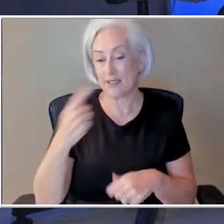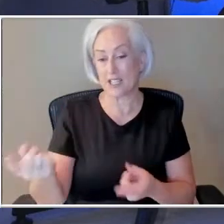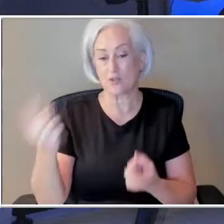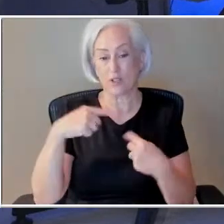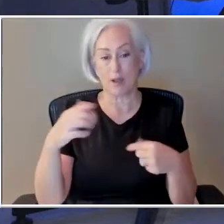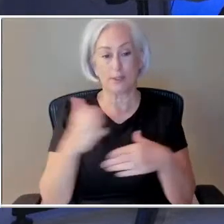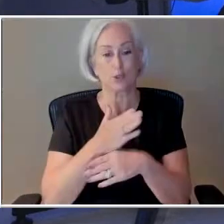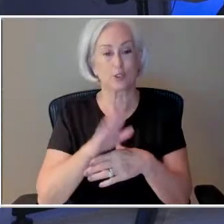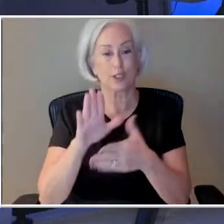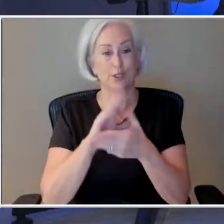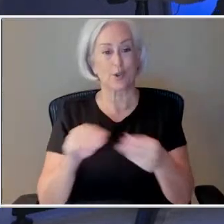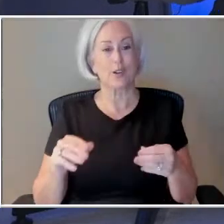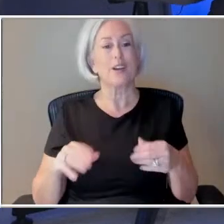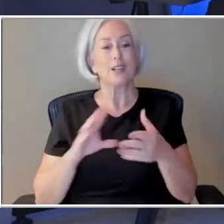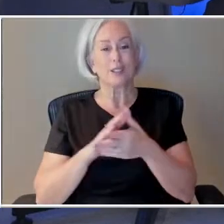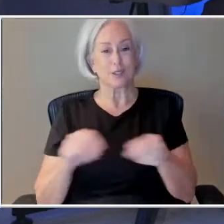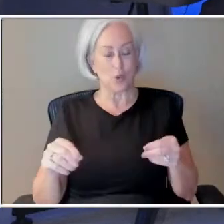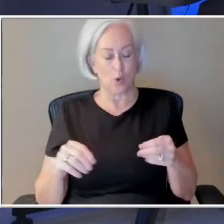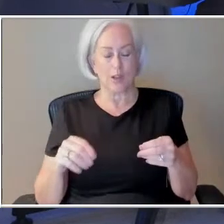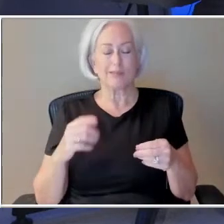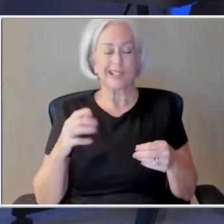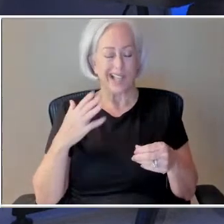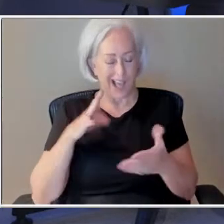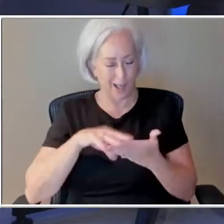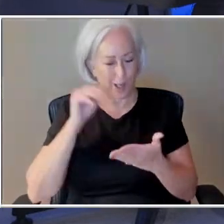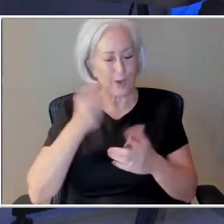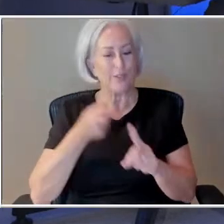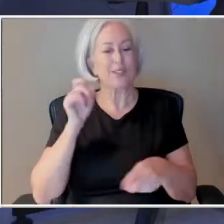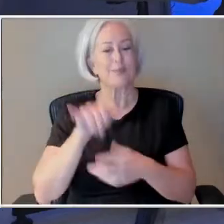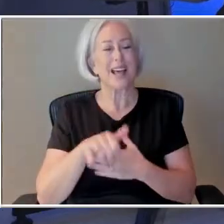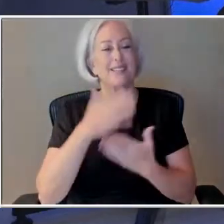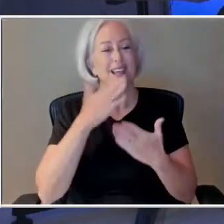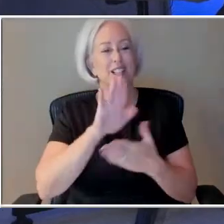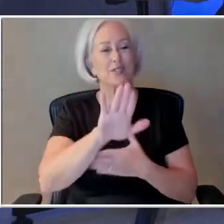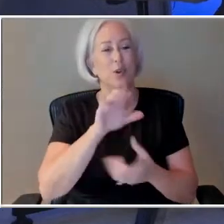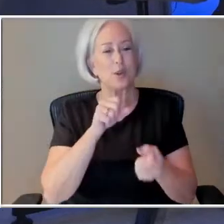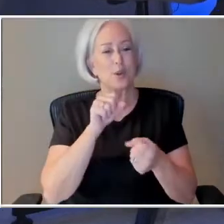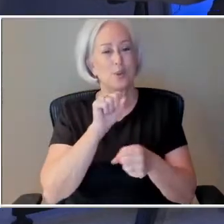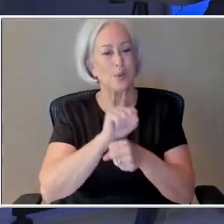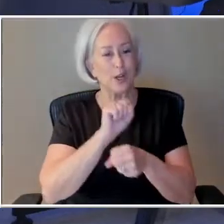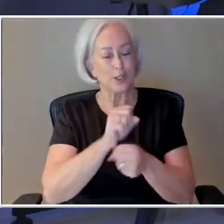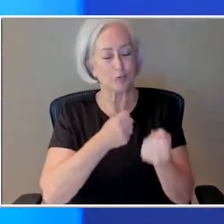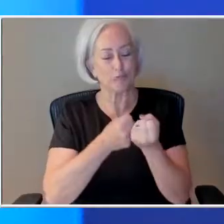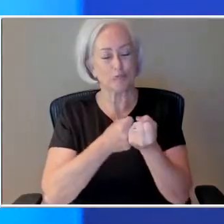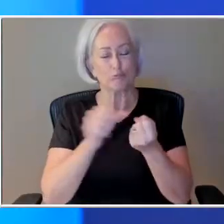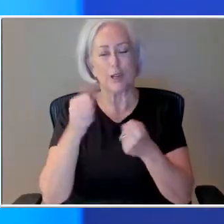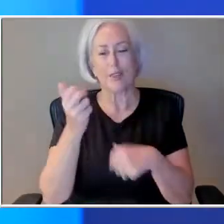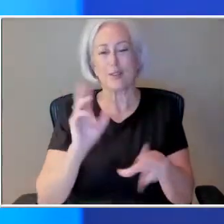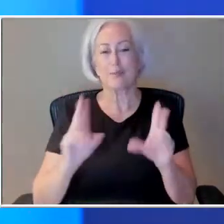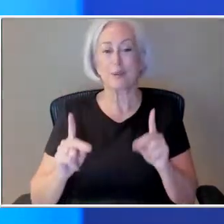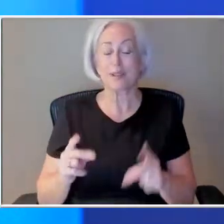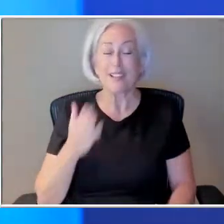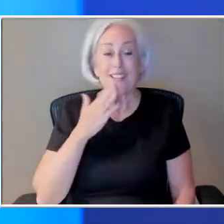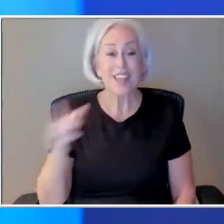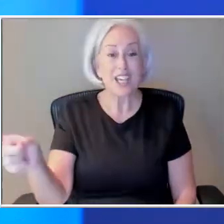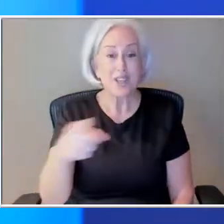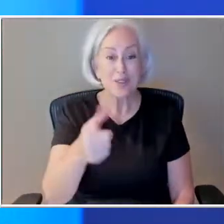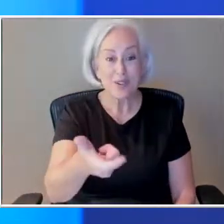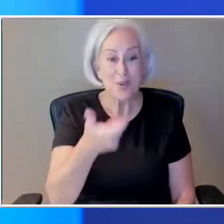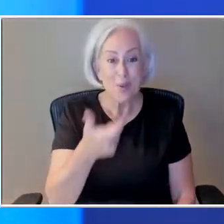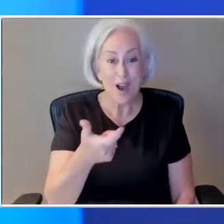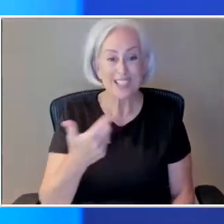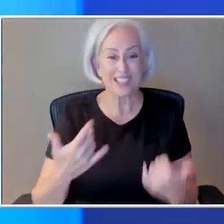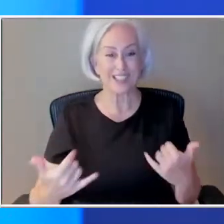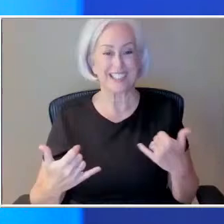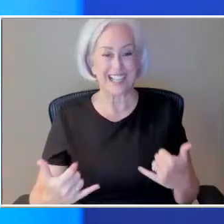journey everybody can learn something from, and thank you for all the work you're doing to support others. Thank you. And thank you to our viewers for watching the program today.